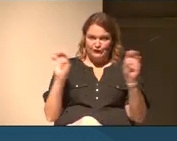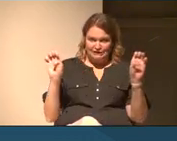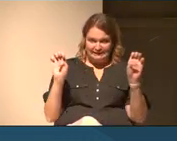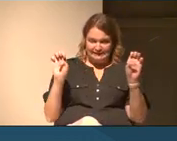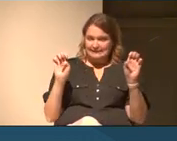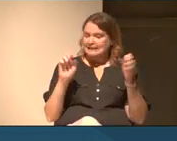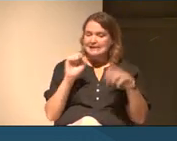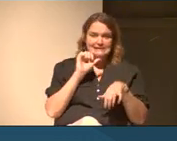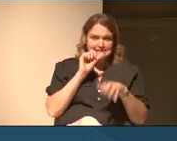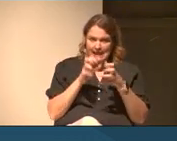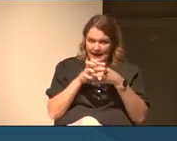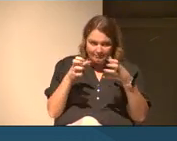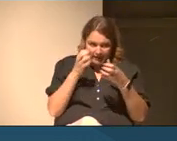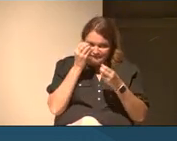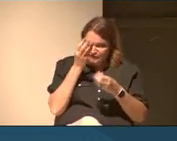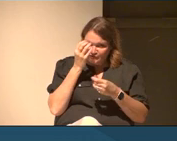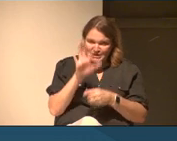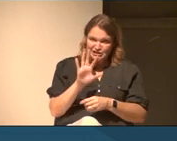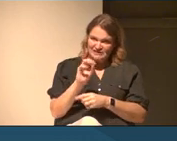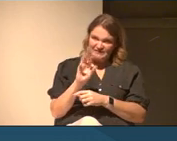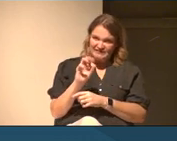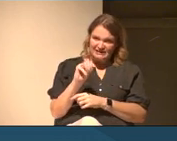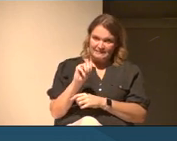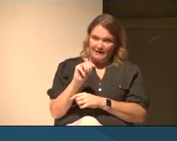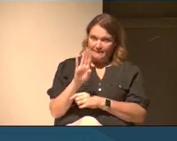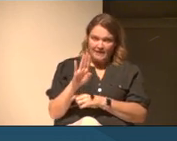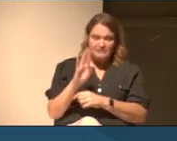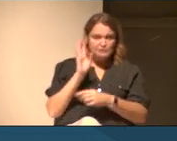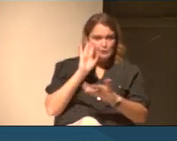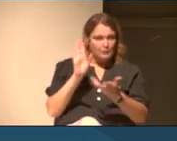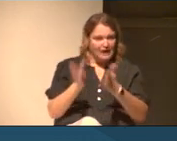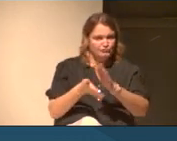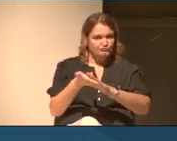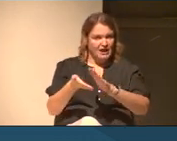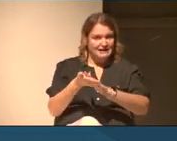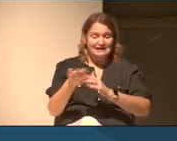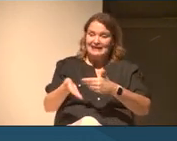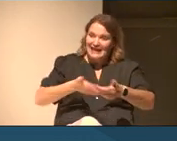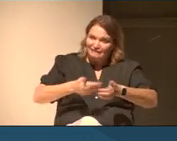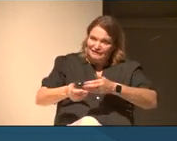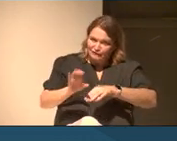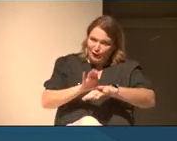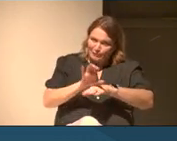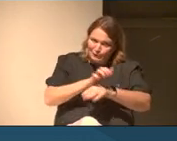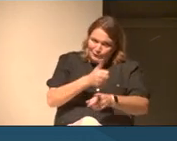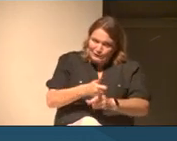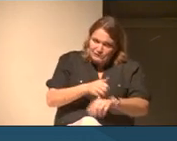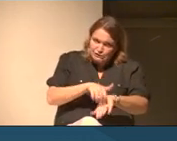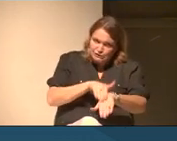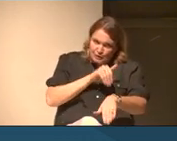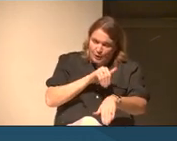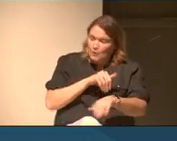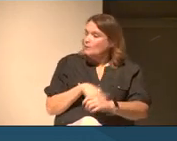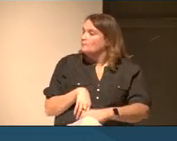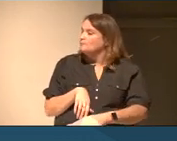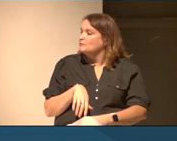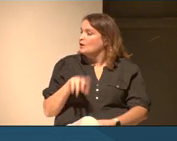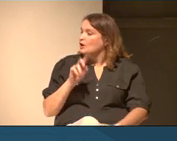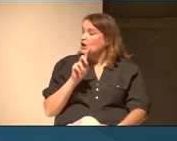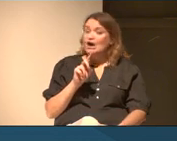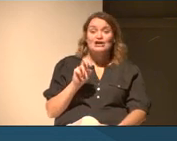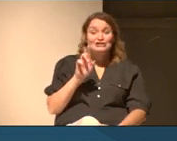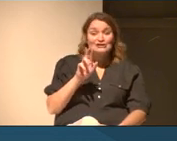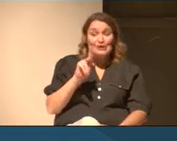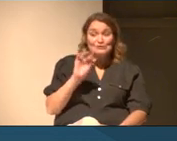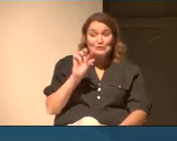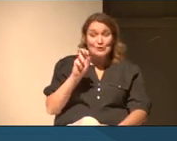It's only like 50 megabytes, so it's pretty quick to run on even slow computers. And Dr. Knowlton narrates the entire thing.